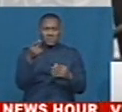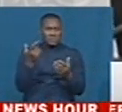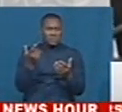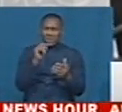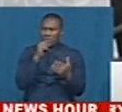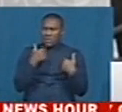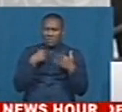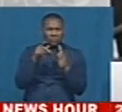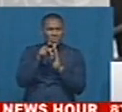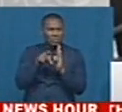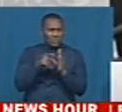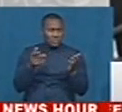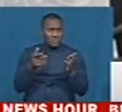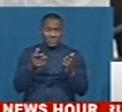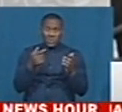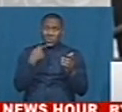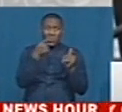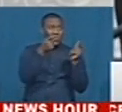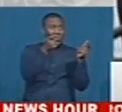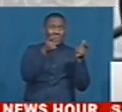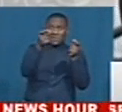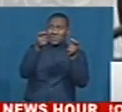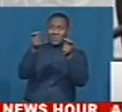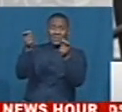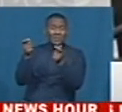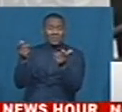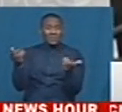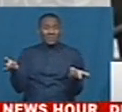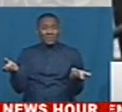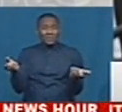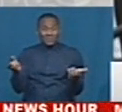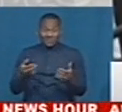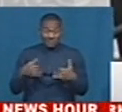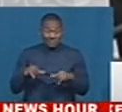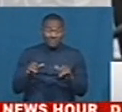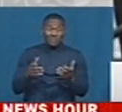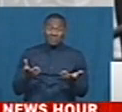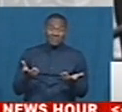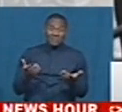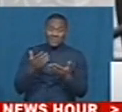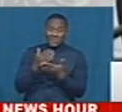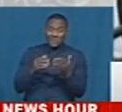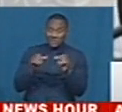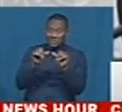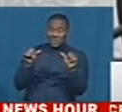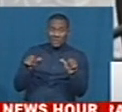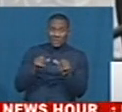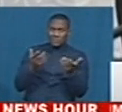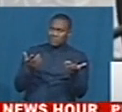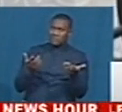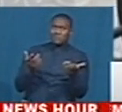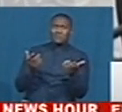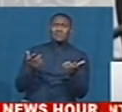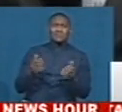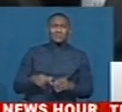a policy direction for vesting. And it is still the case that some of the areas that have been vested